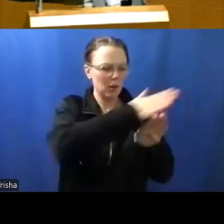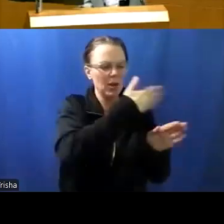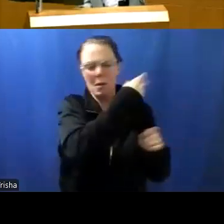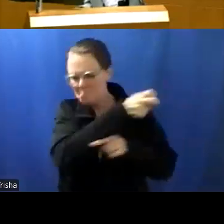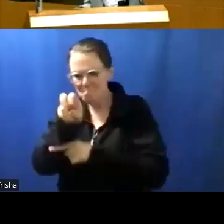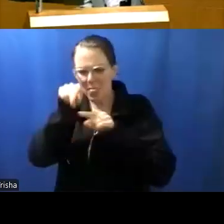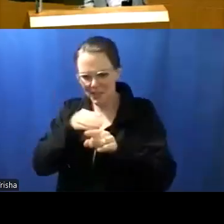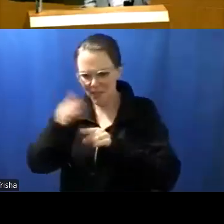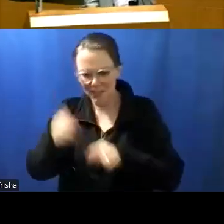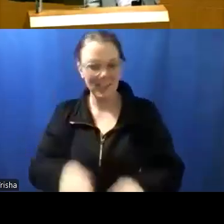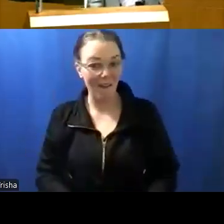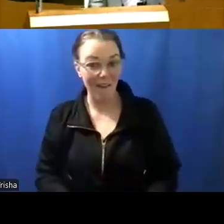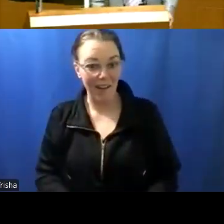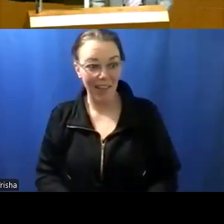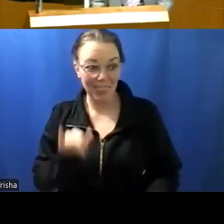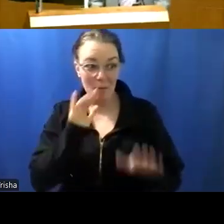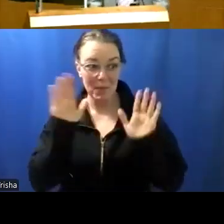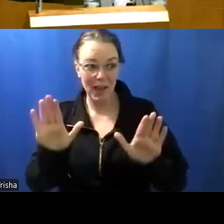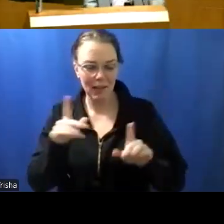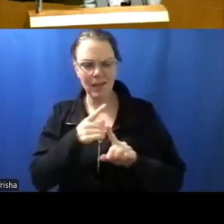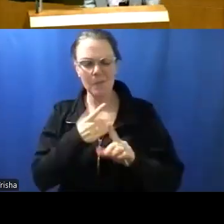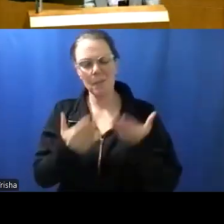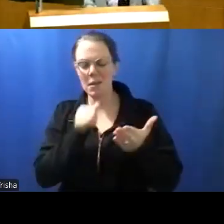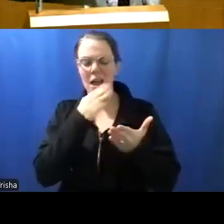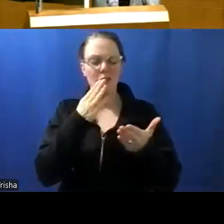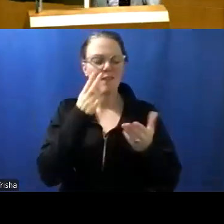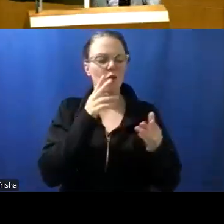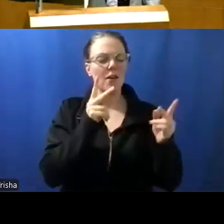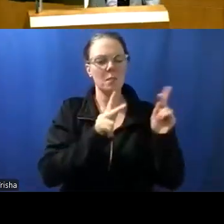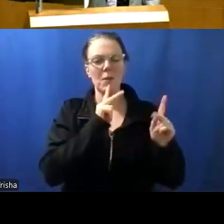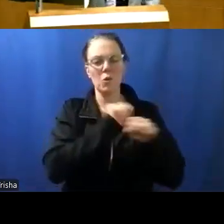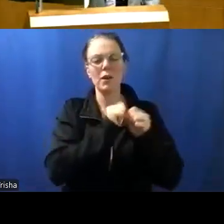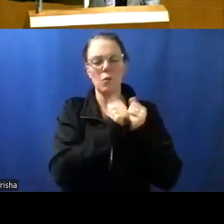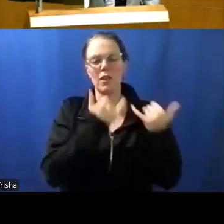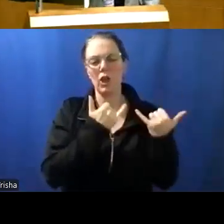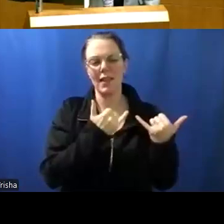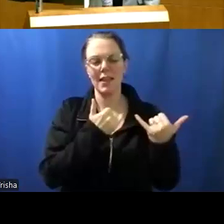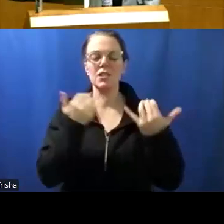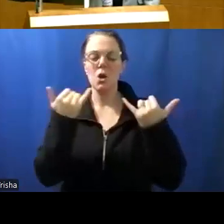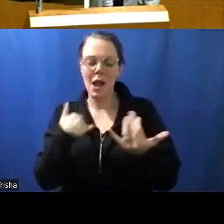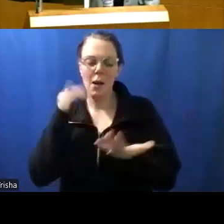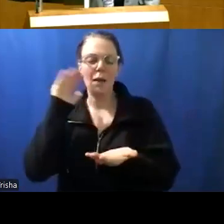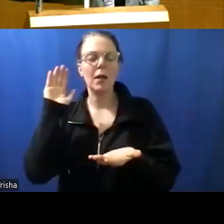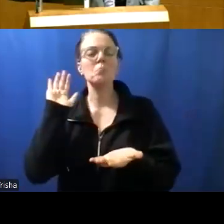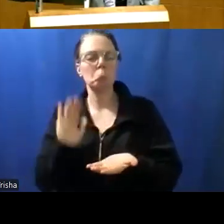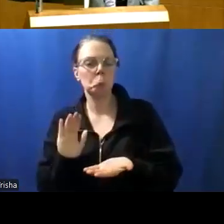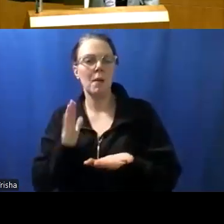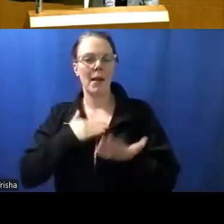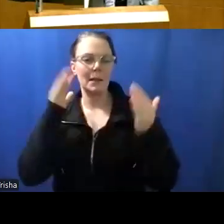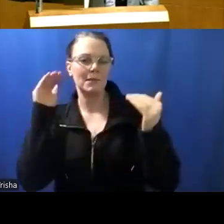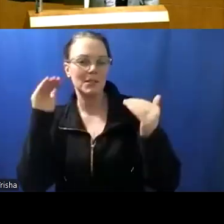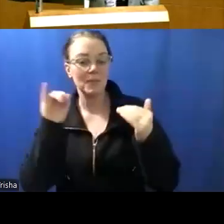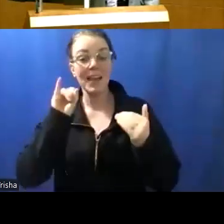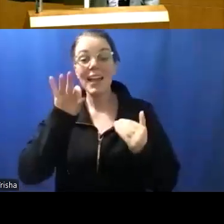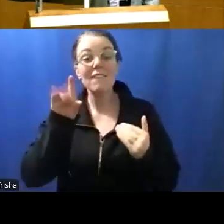field, which would be great, but bad for the people you're currently working with. So let me tone that down and say, if you found this interesting, there are